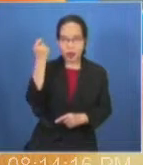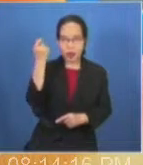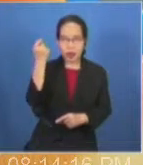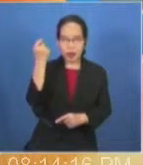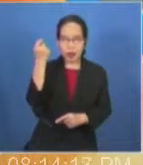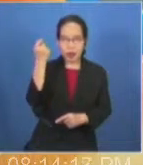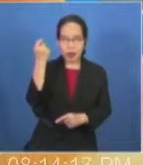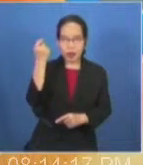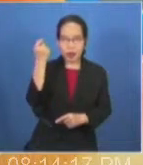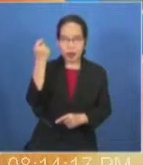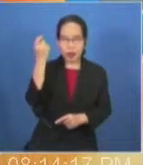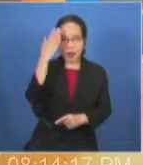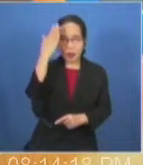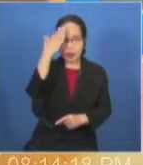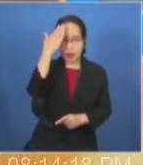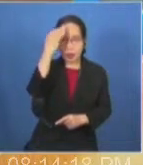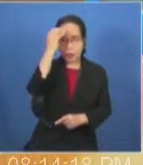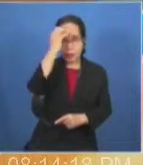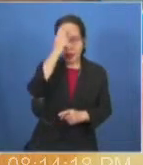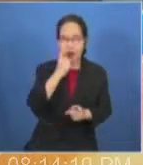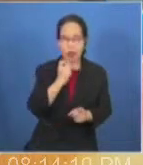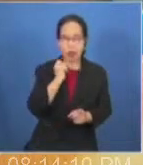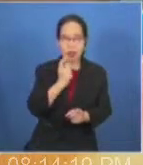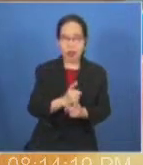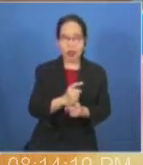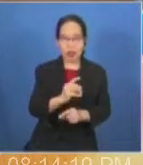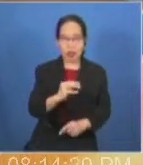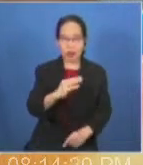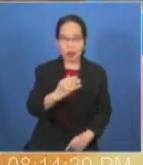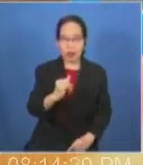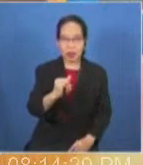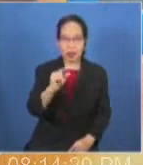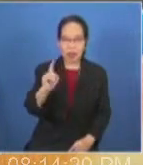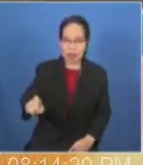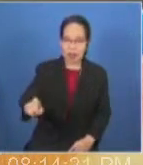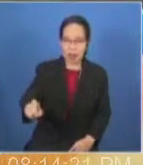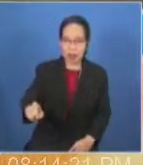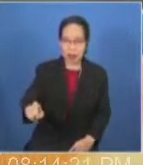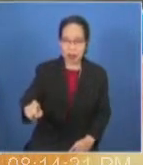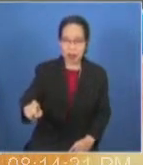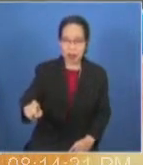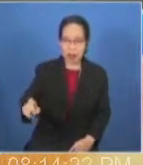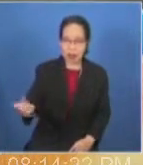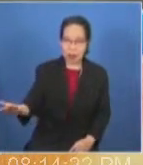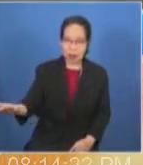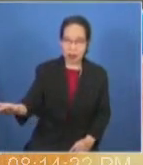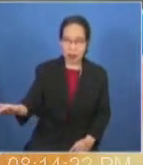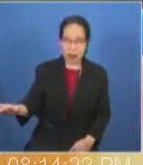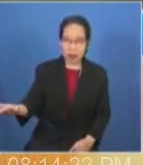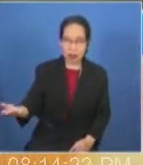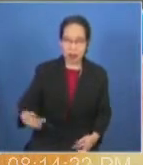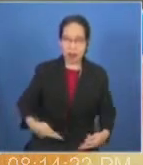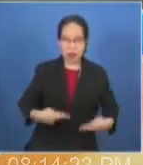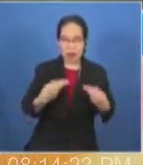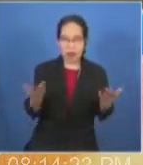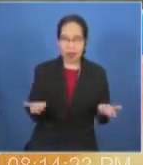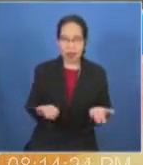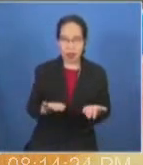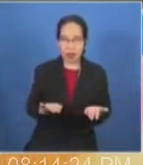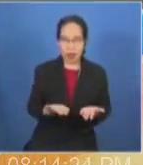to three of them. The brethren from the MCGI learned that they really need the